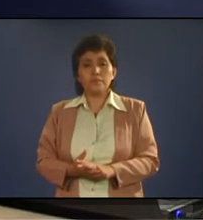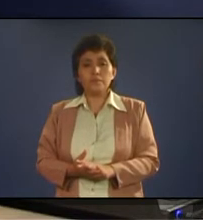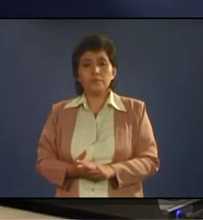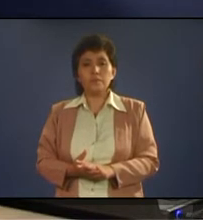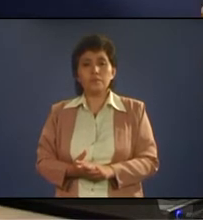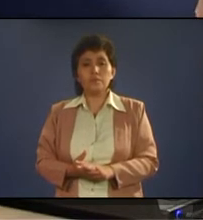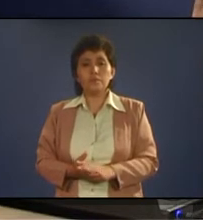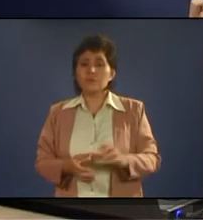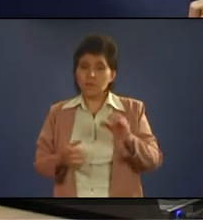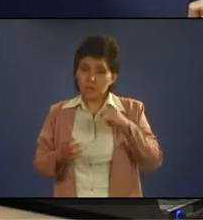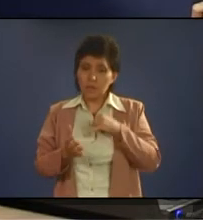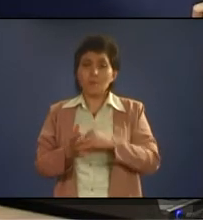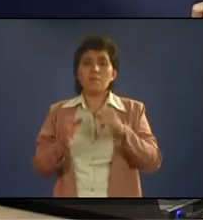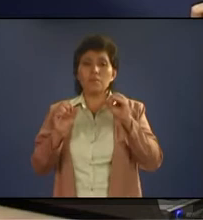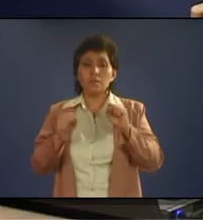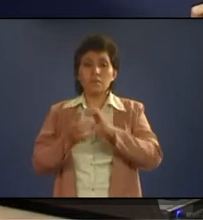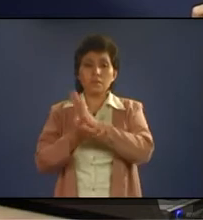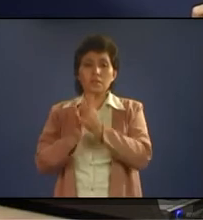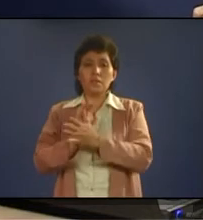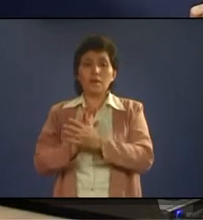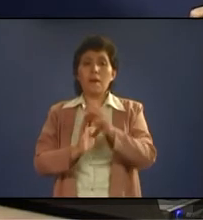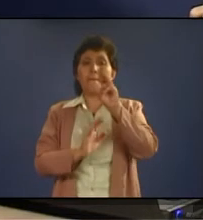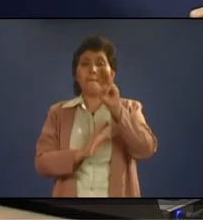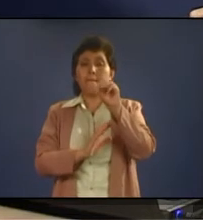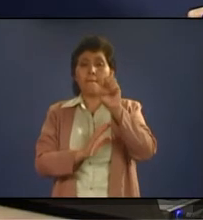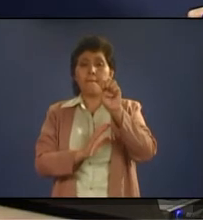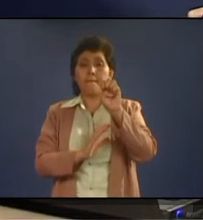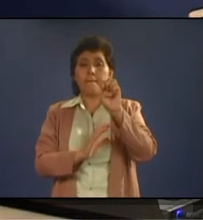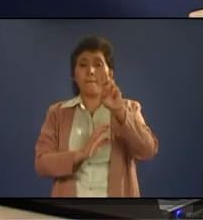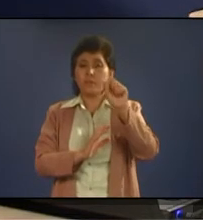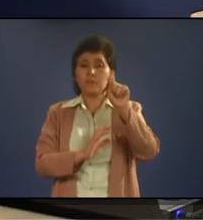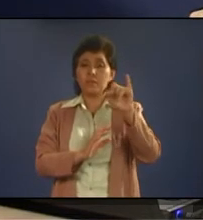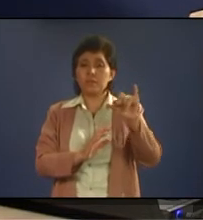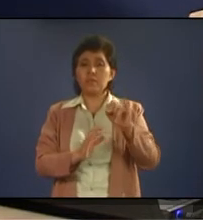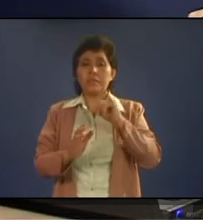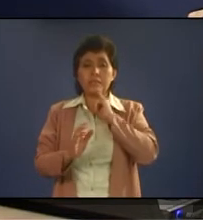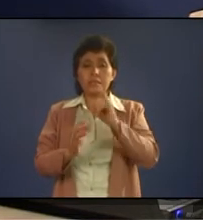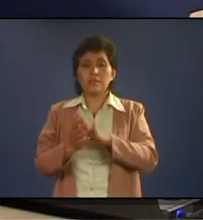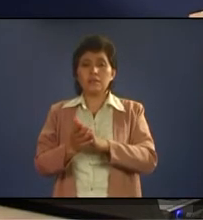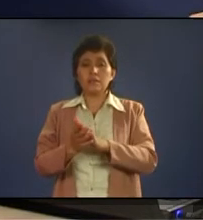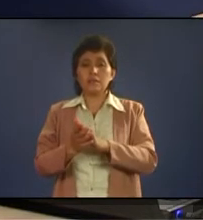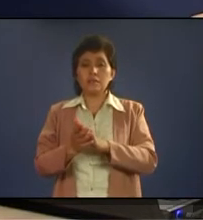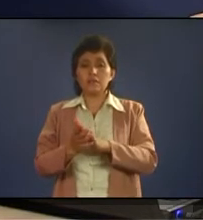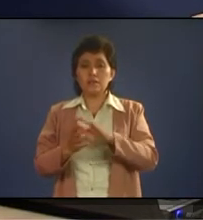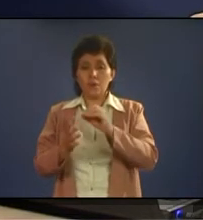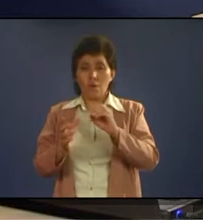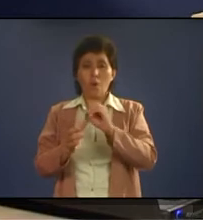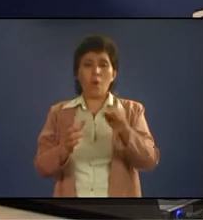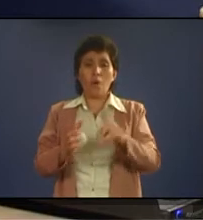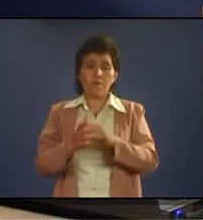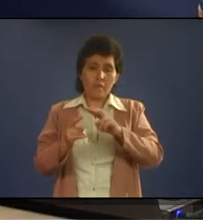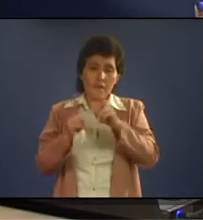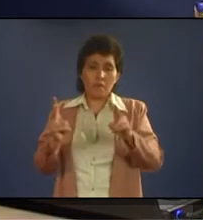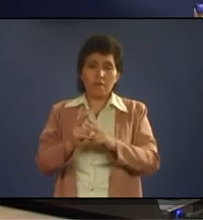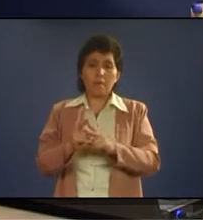It can be Maserati as well. If you know Maserati, it's an Italian car, a very gorgeous Italian